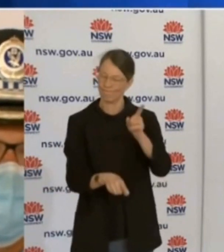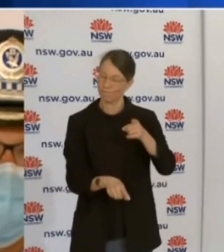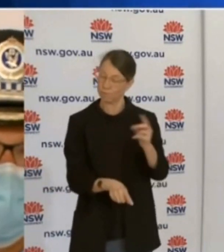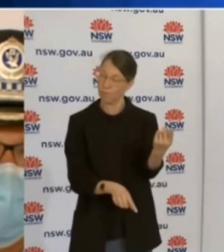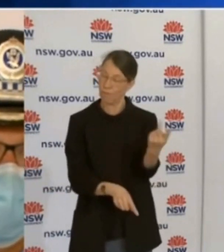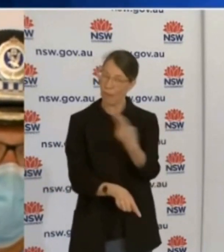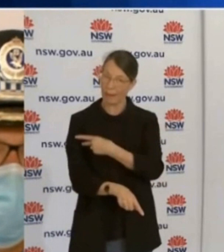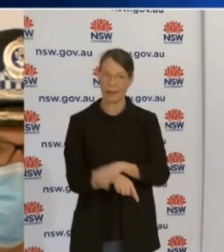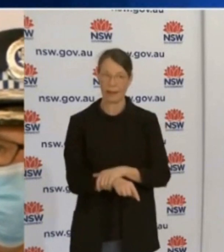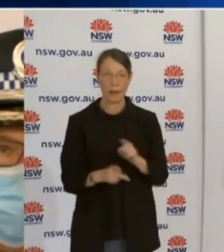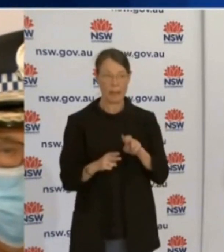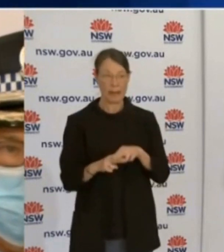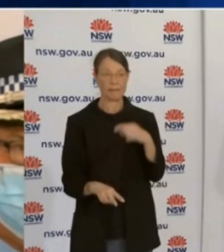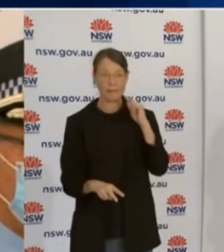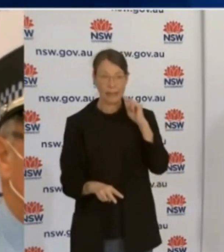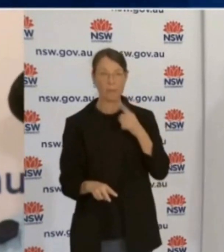then they take action.